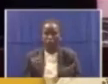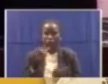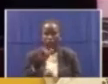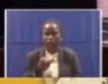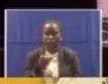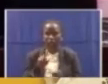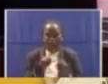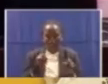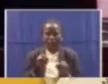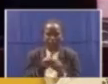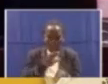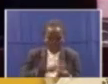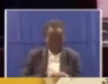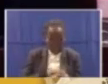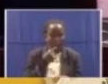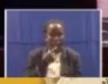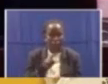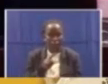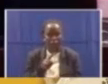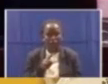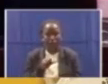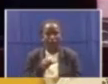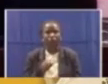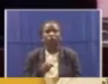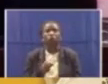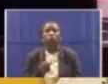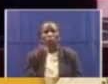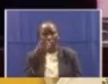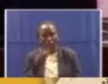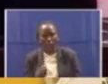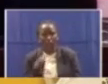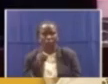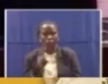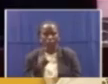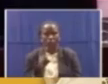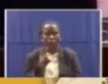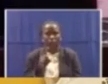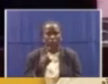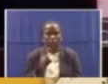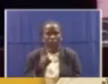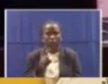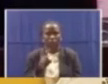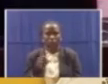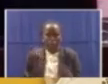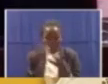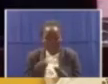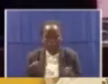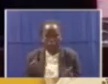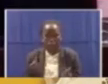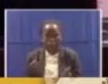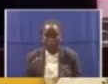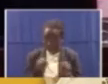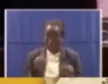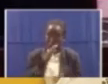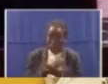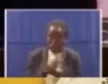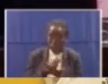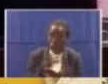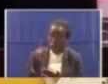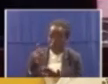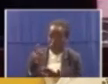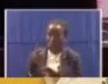just also say, Deputy Minister, you've got an appalling fashion with scarves. Surely you had something better to